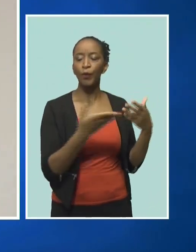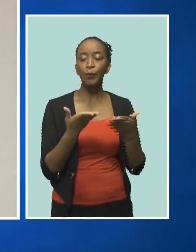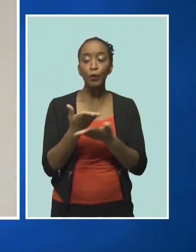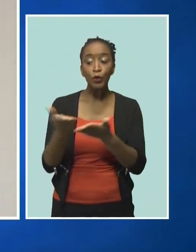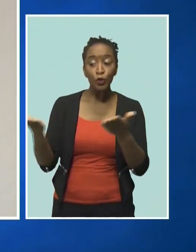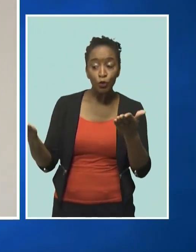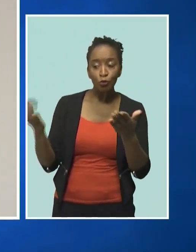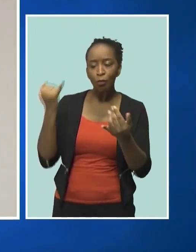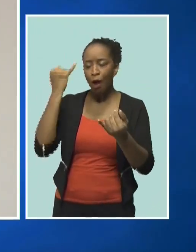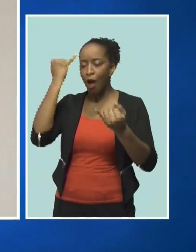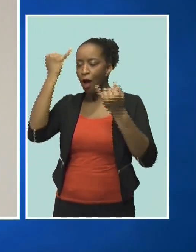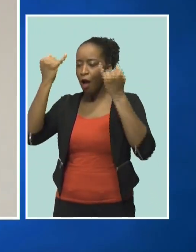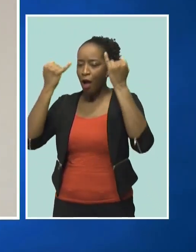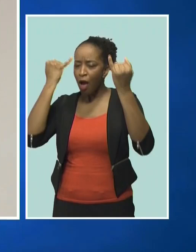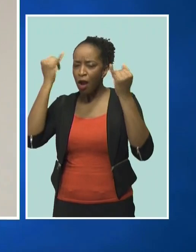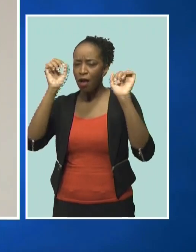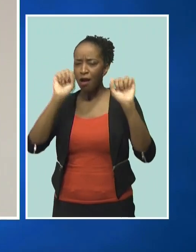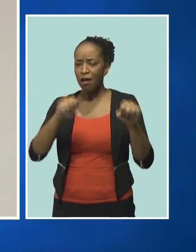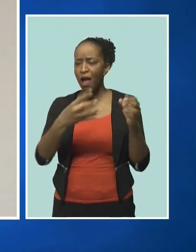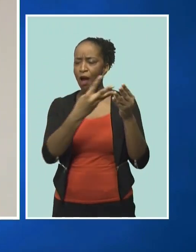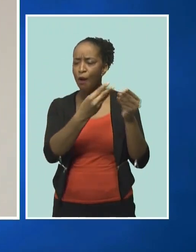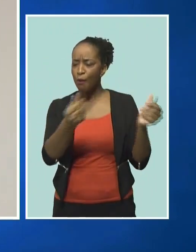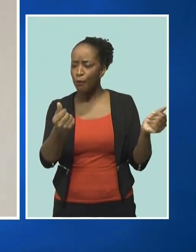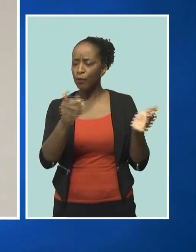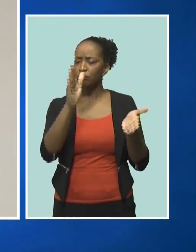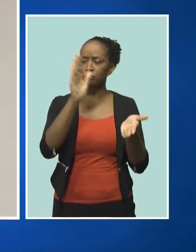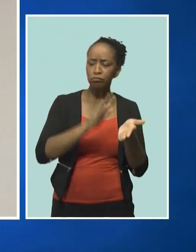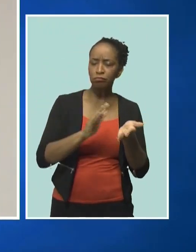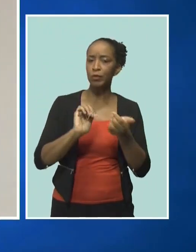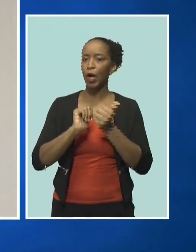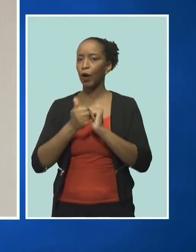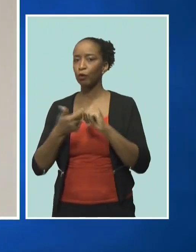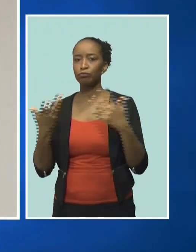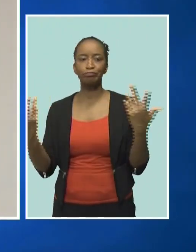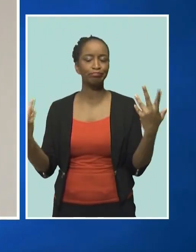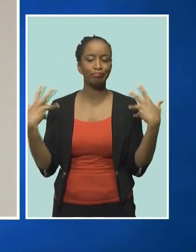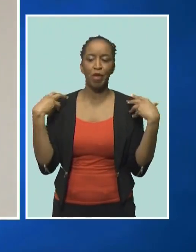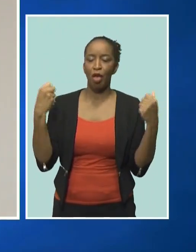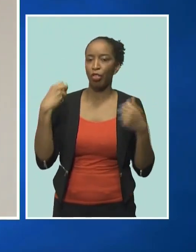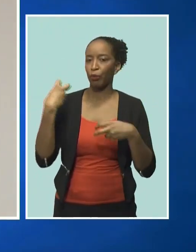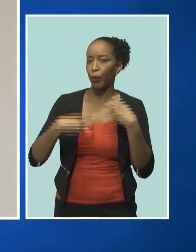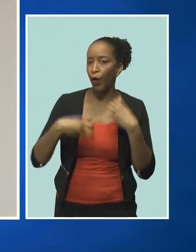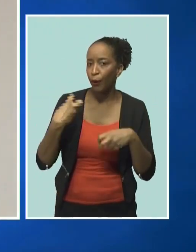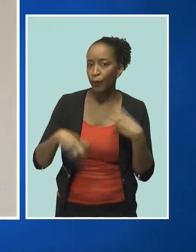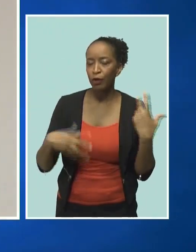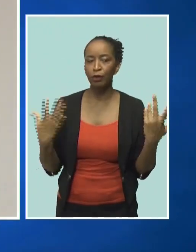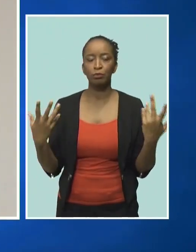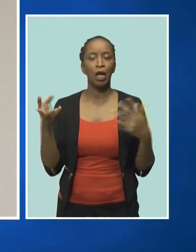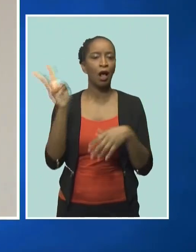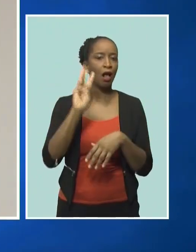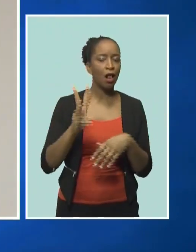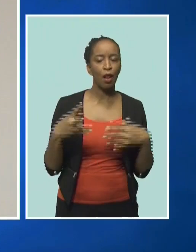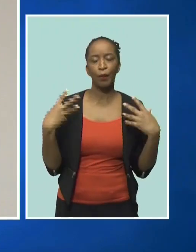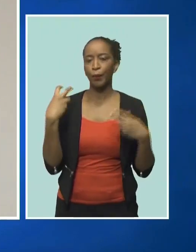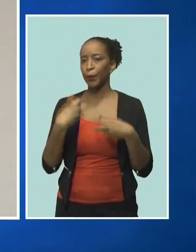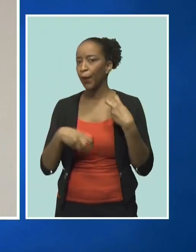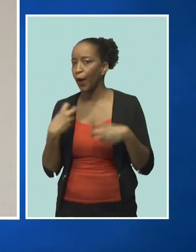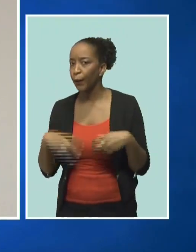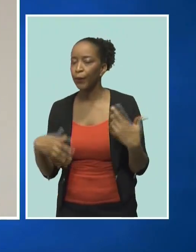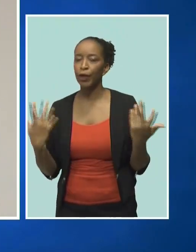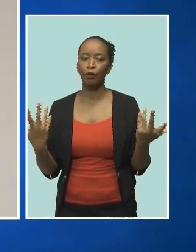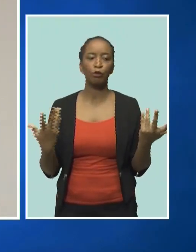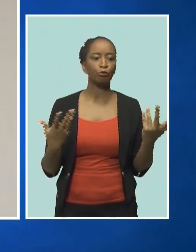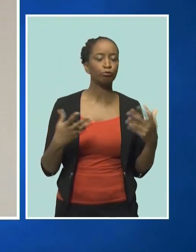climate, health, infrastructure, you name it. And if you're studying here, you should now see what you're studying and